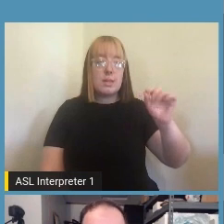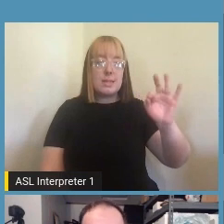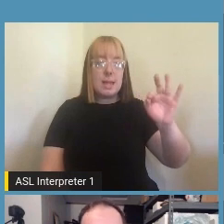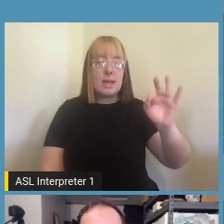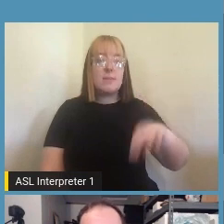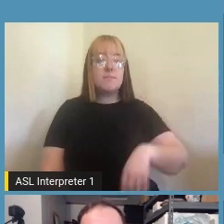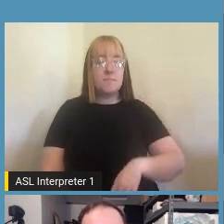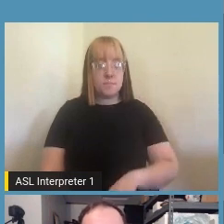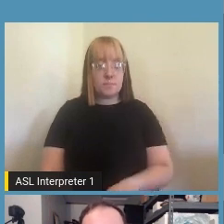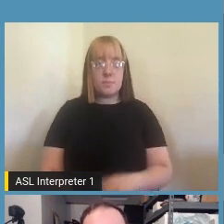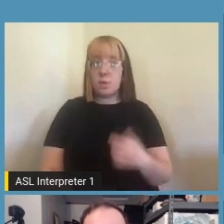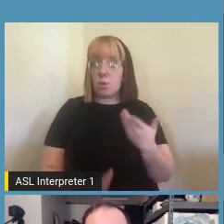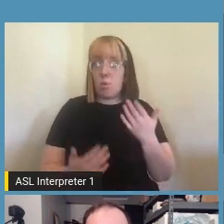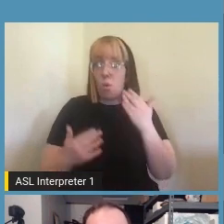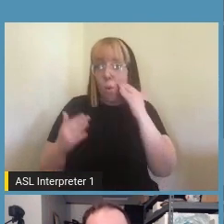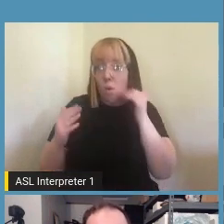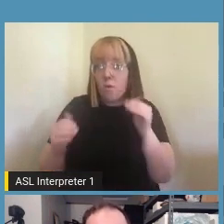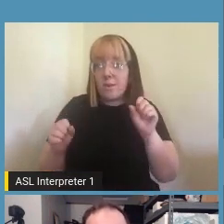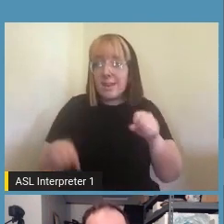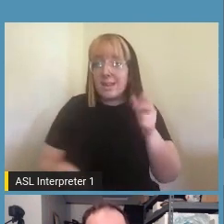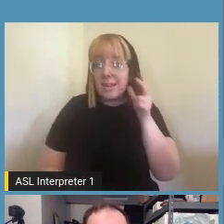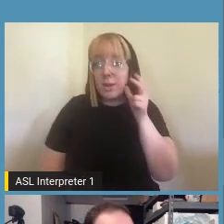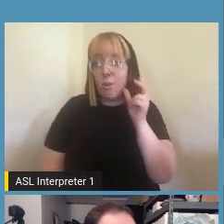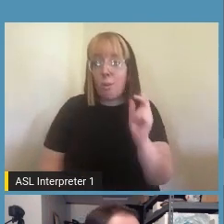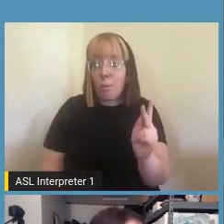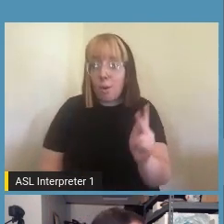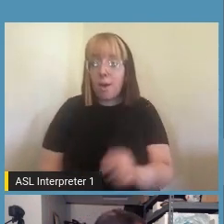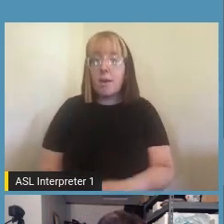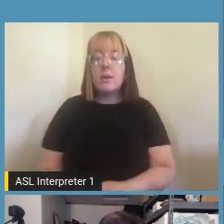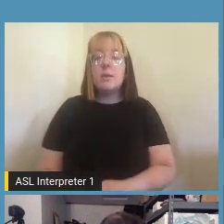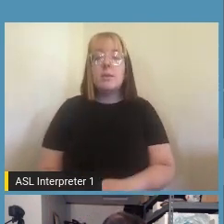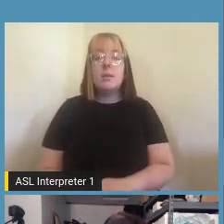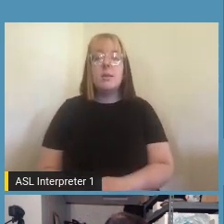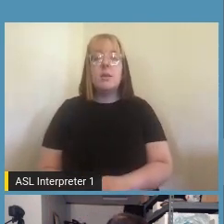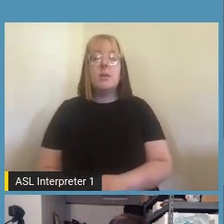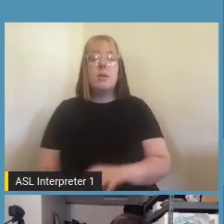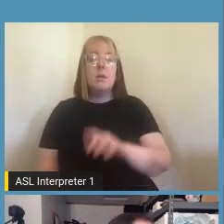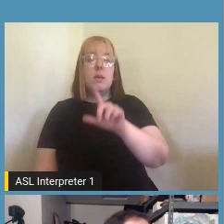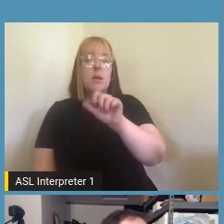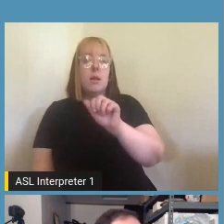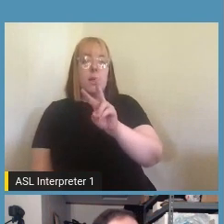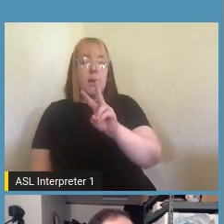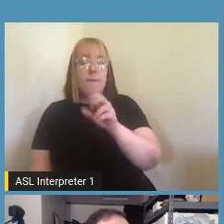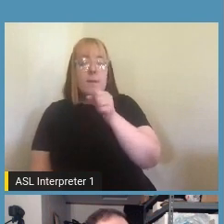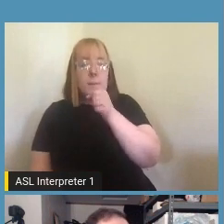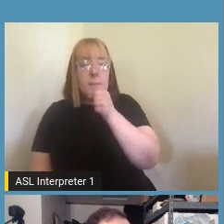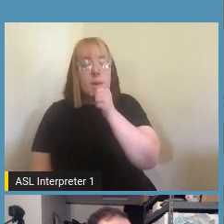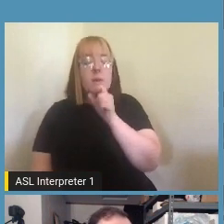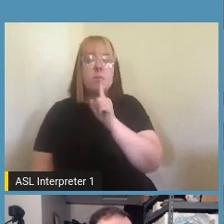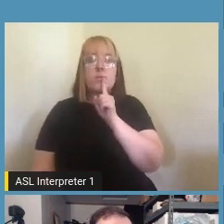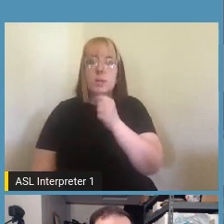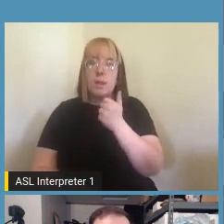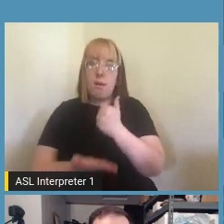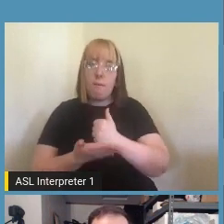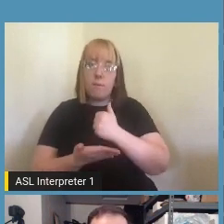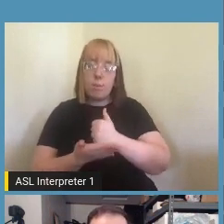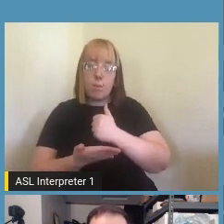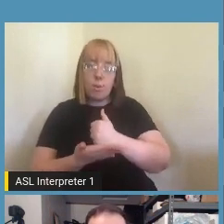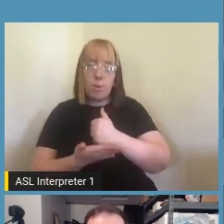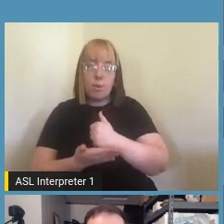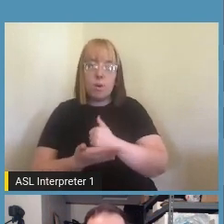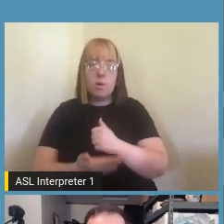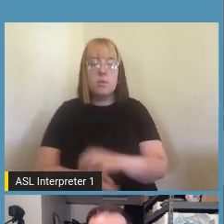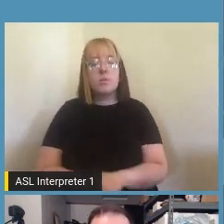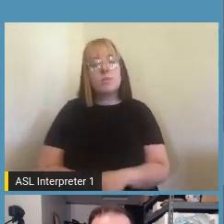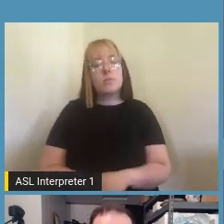okay. But lav mics are also another thing that are really useful. And if you have a lav mic, it's